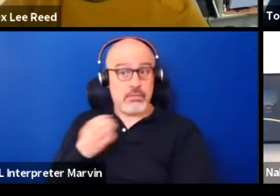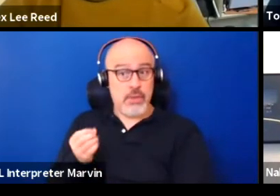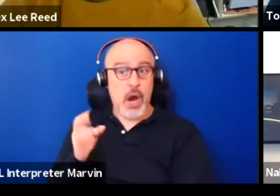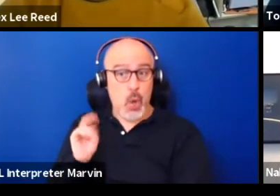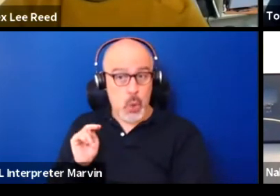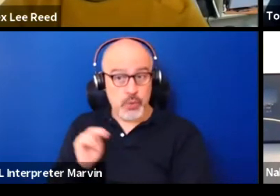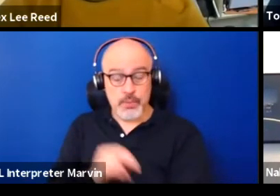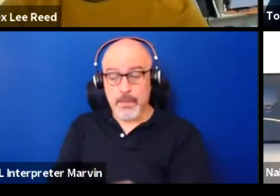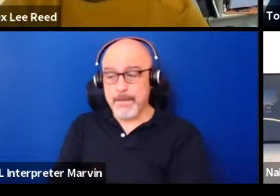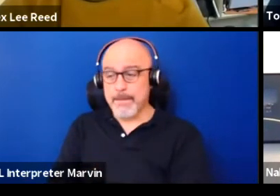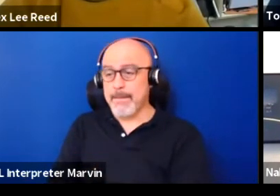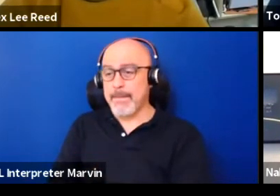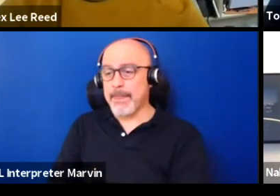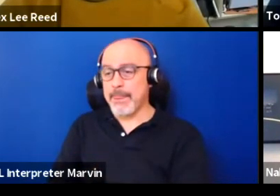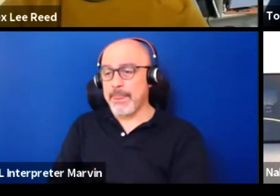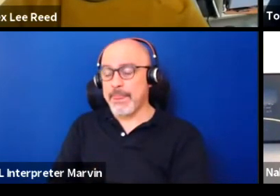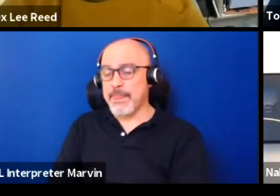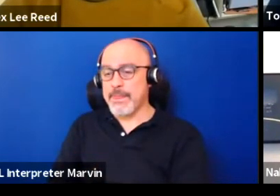And